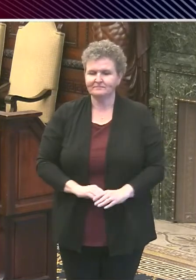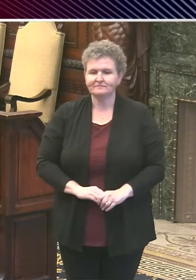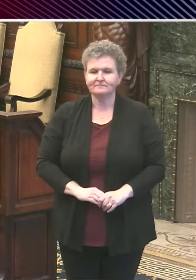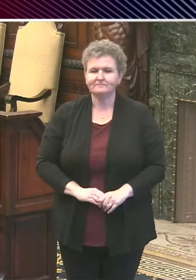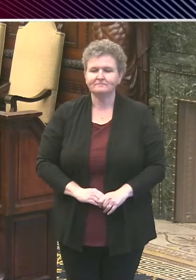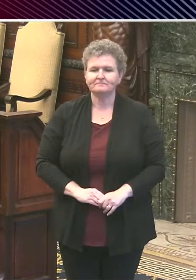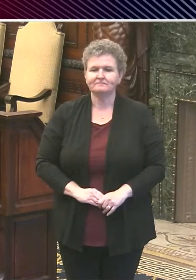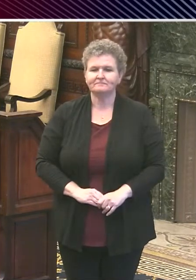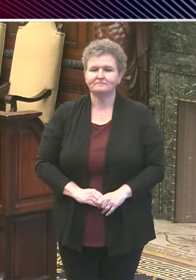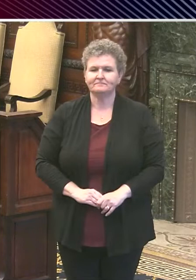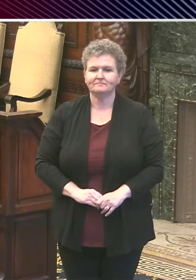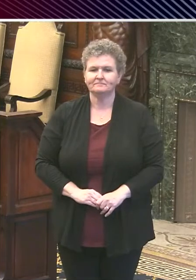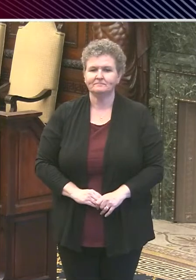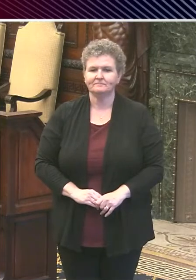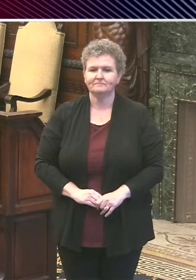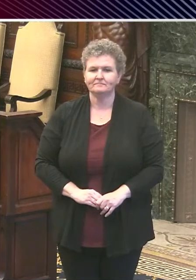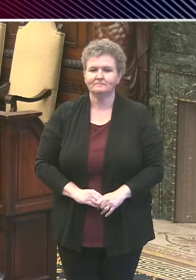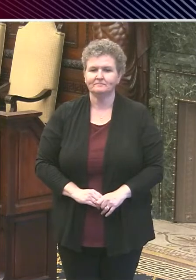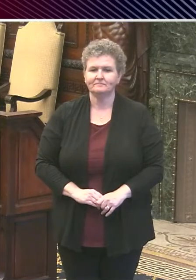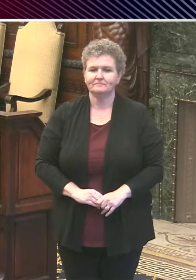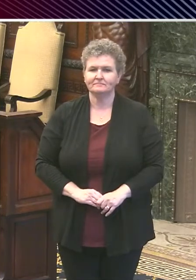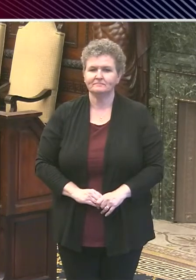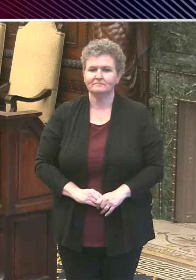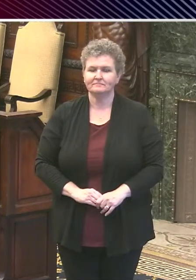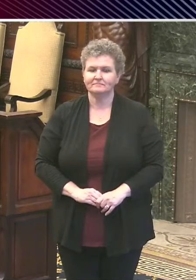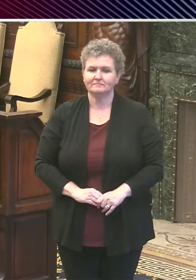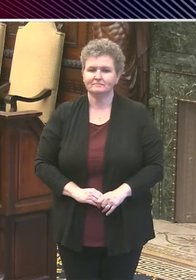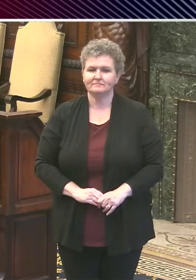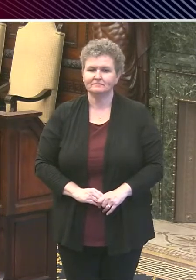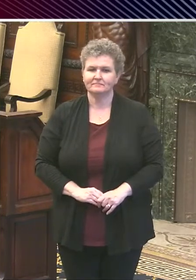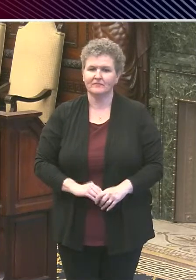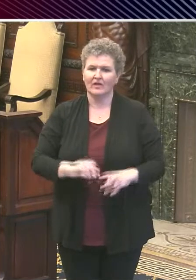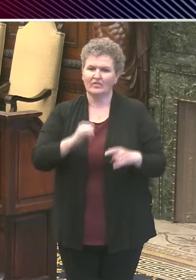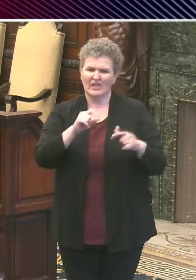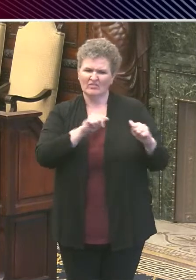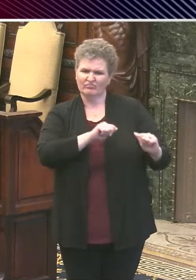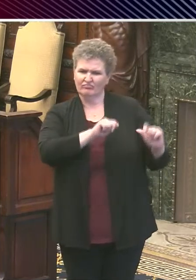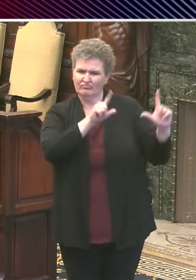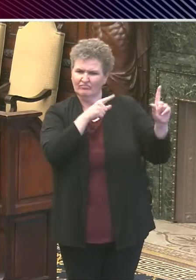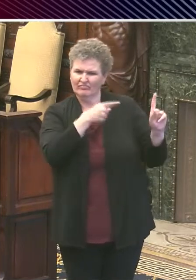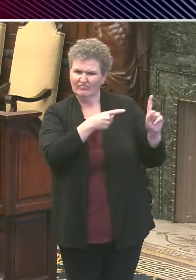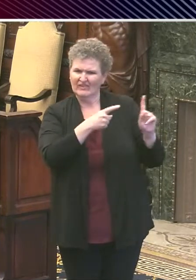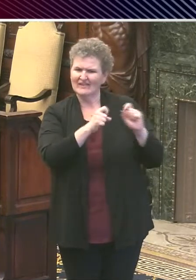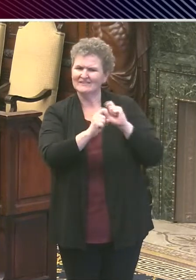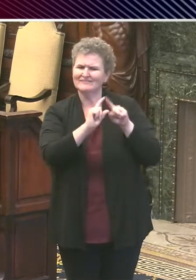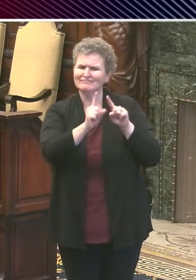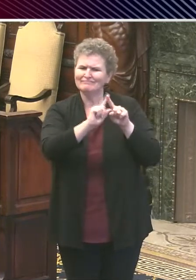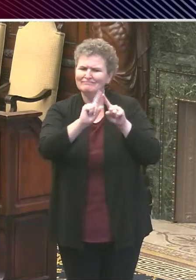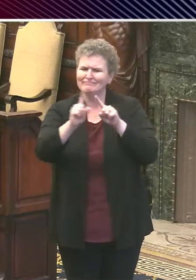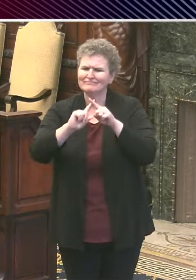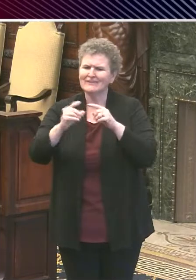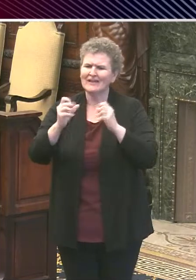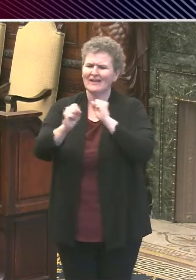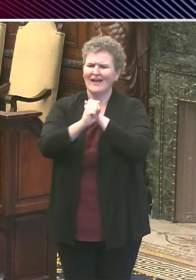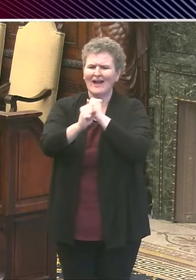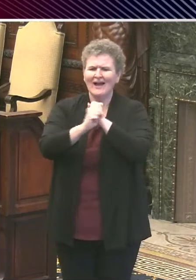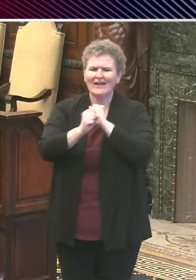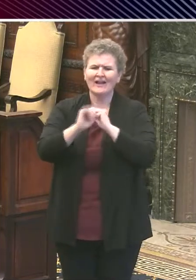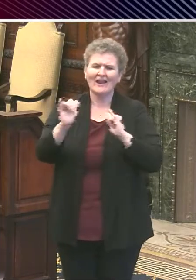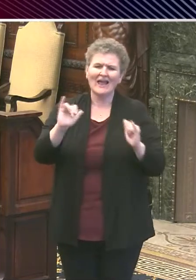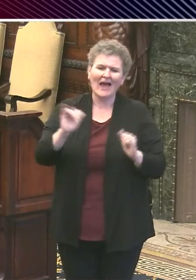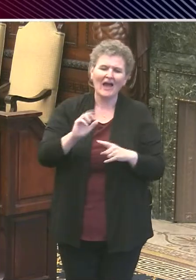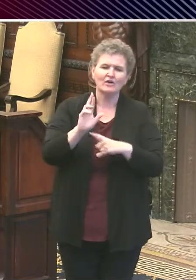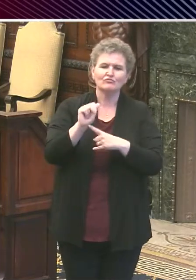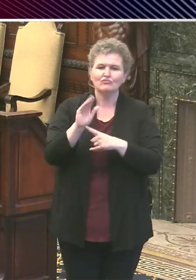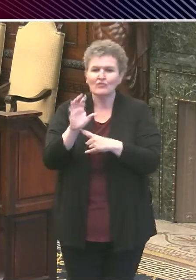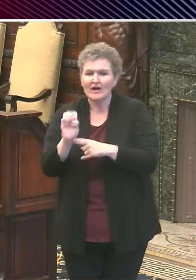so that's one image behind me. There's another image there. They're going to be different people of different racial groups and genders in this